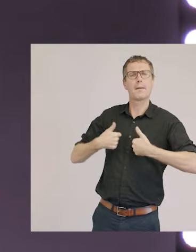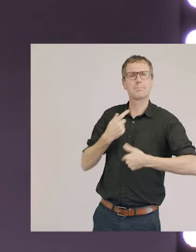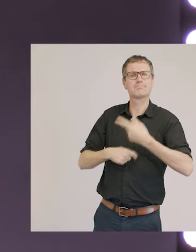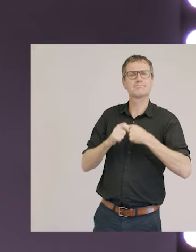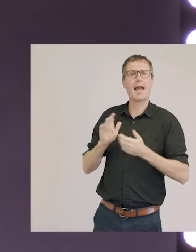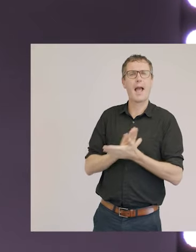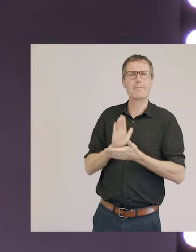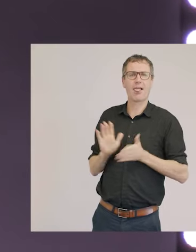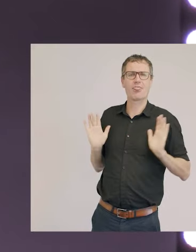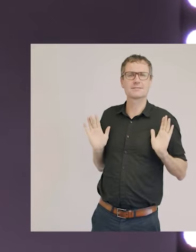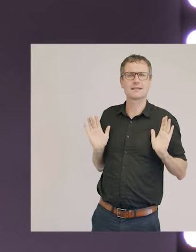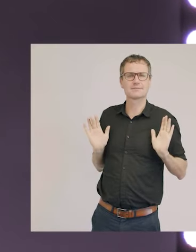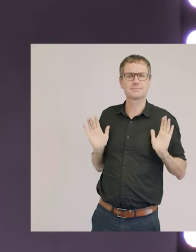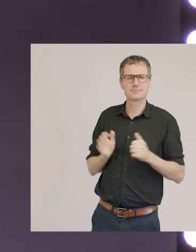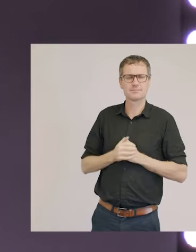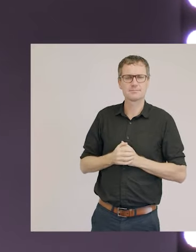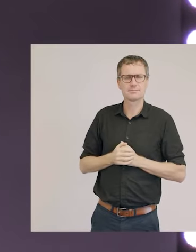just wants me to be happy.